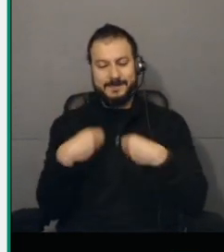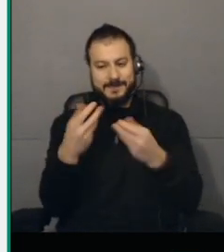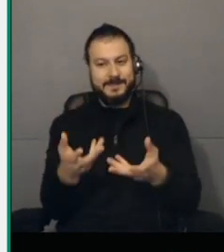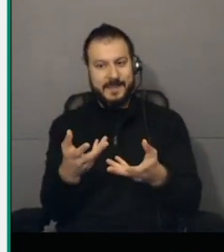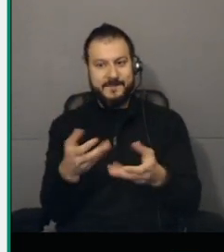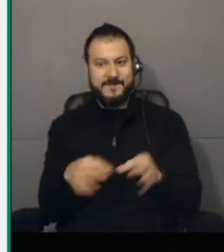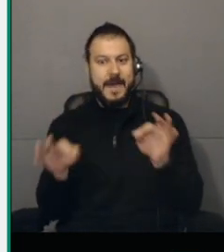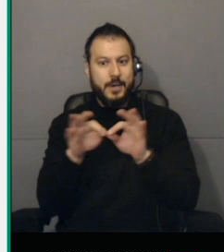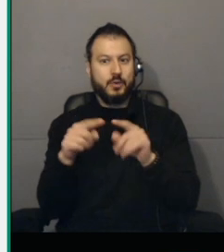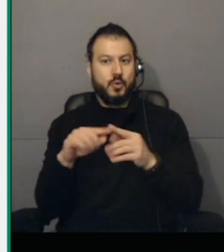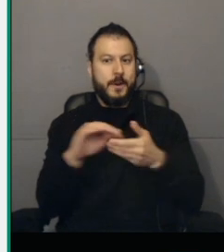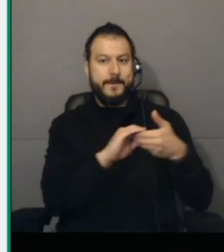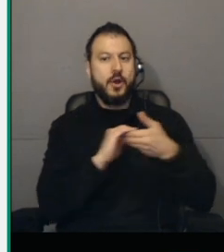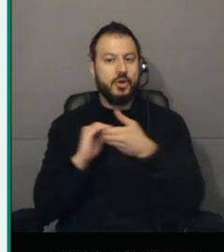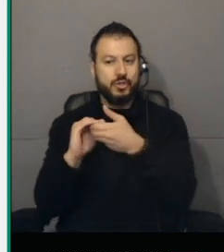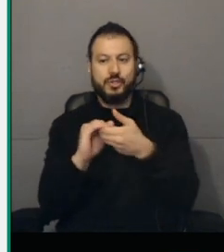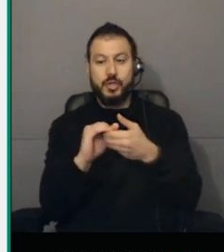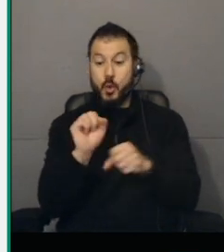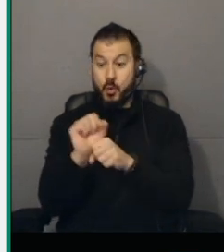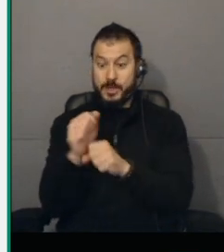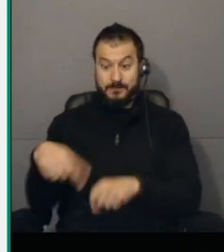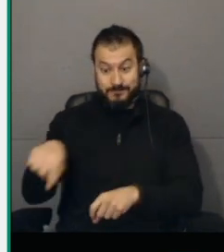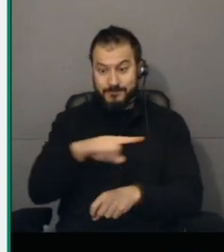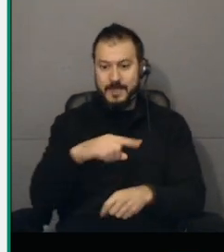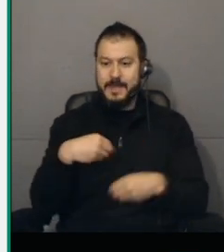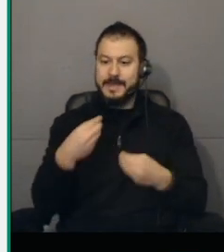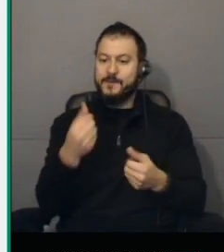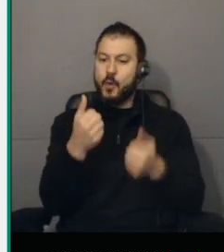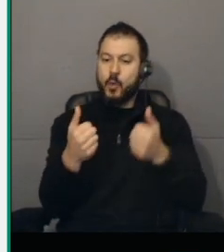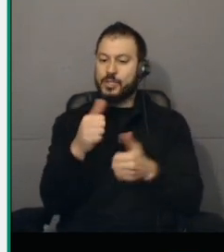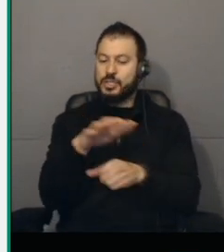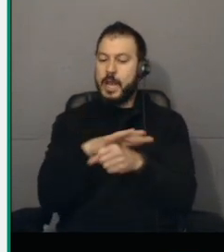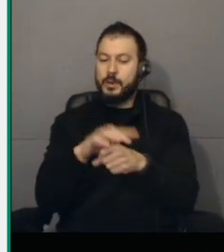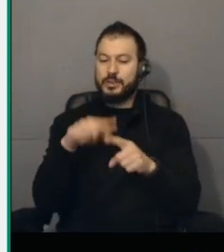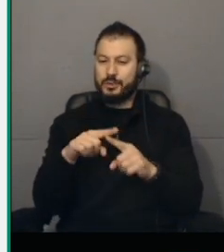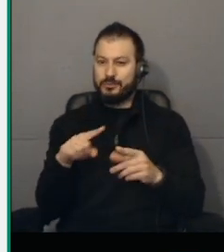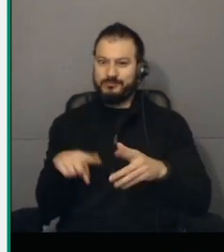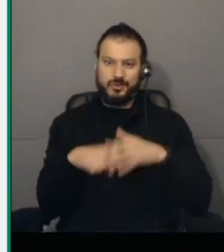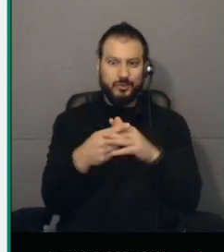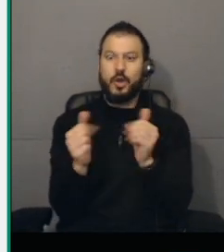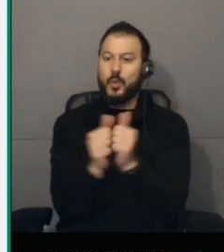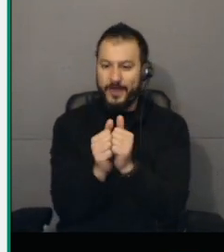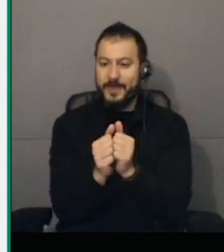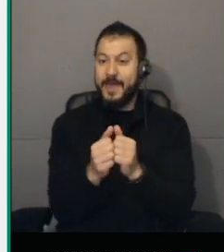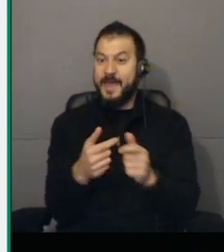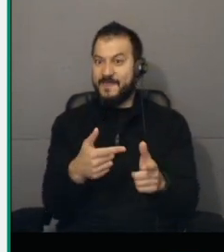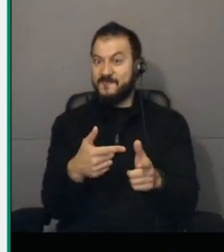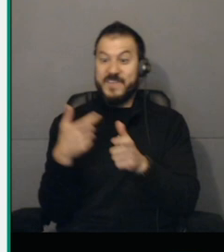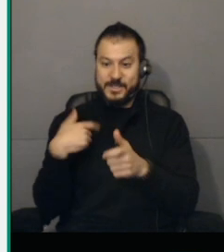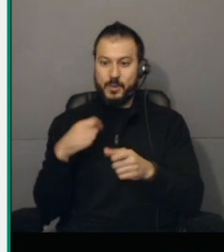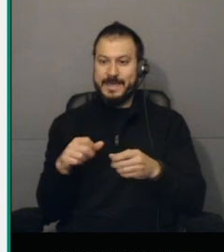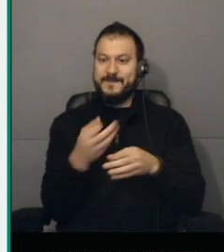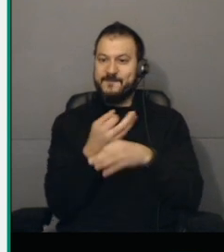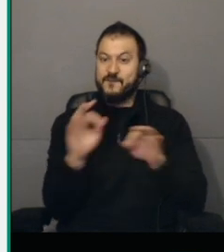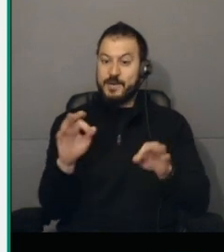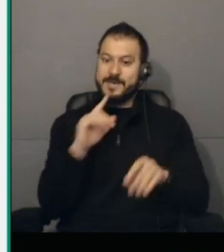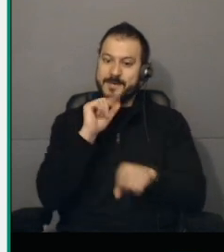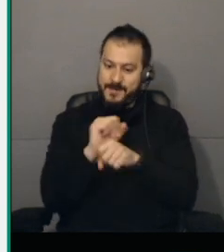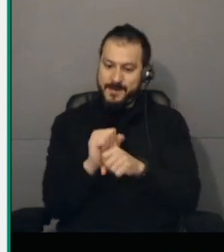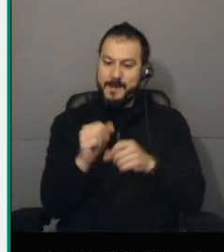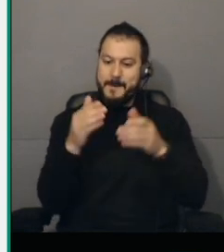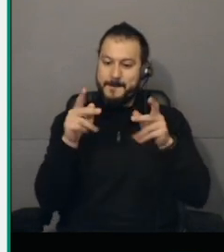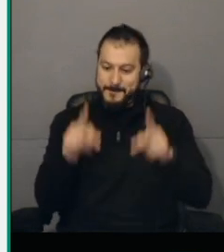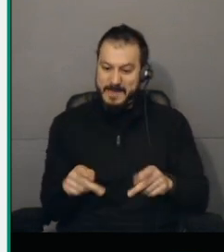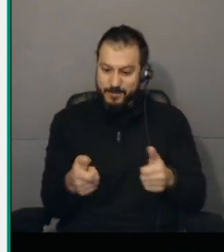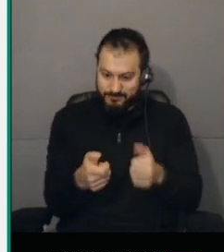partners. And working with these stakeholders gives us an idea of which areas to tackle first. And the faster we can free manual testers from a task, the sooner